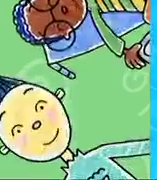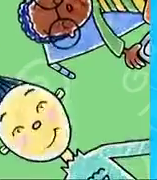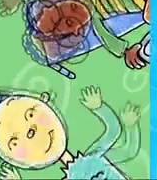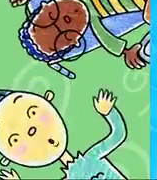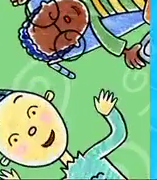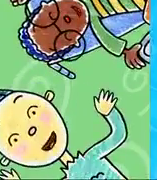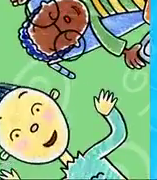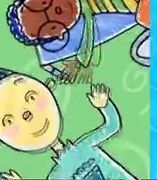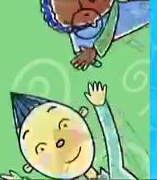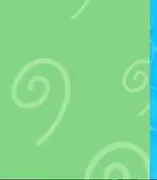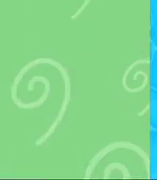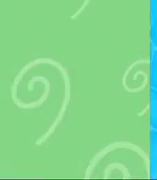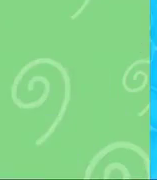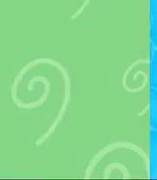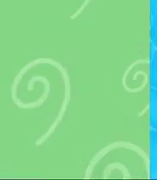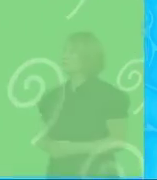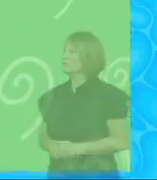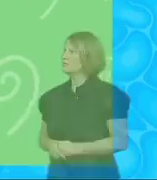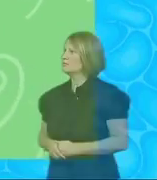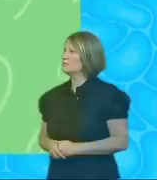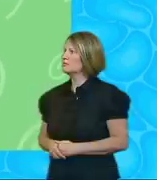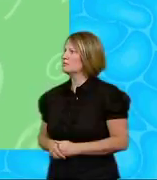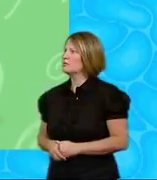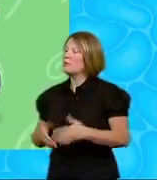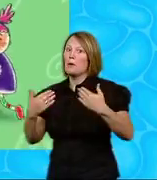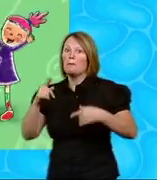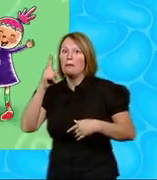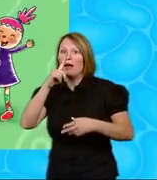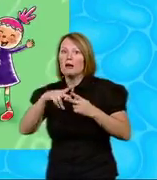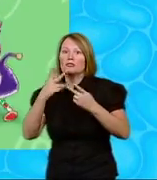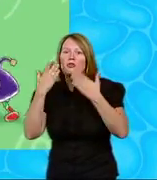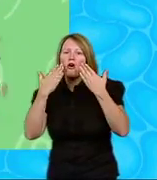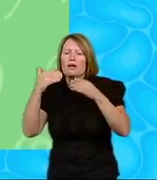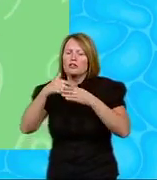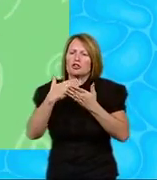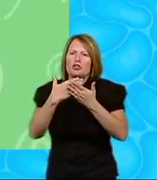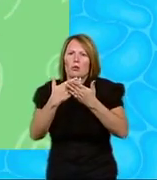Pinky tells a story. Pinky's got a story she wants to share with you.